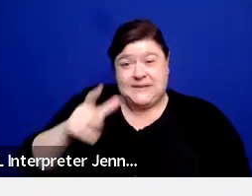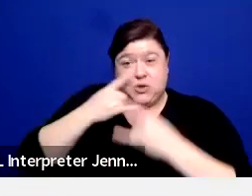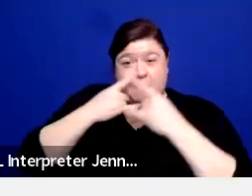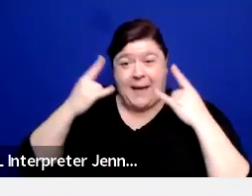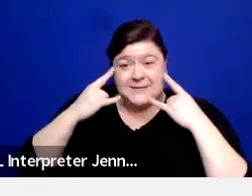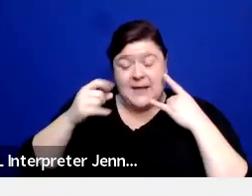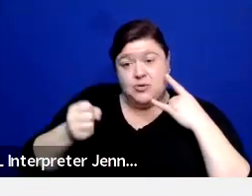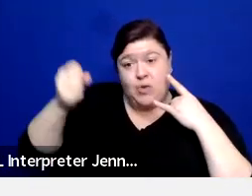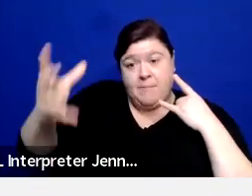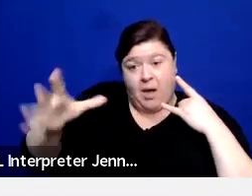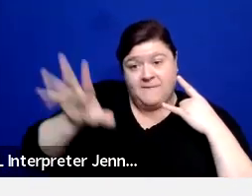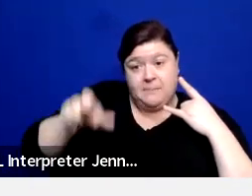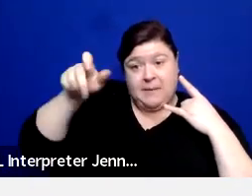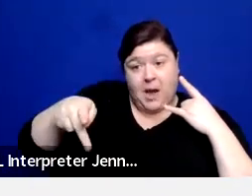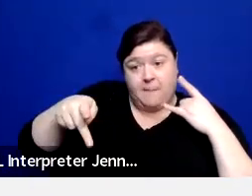up?